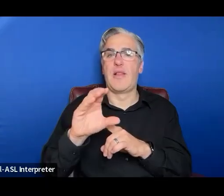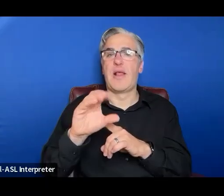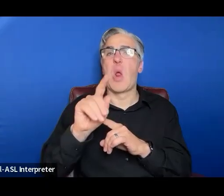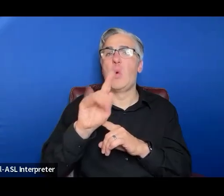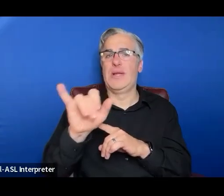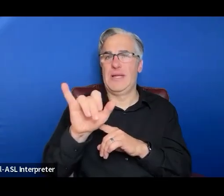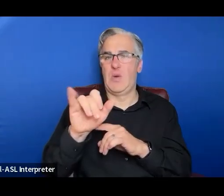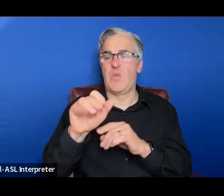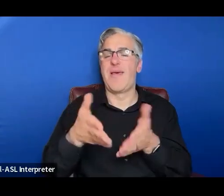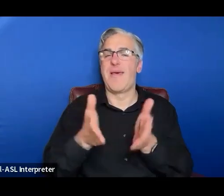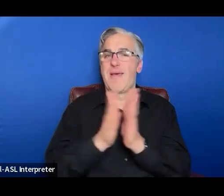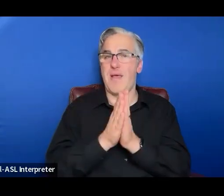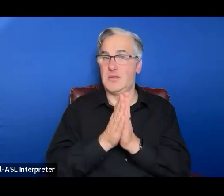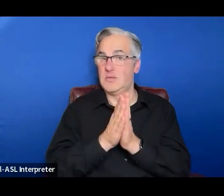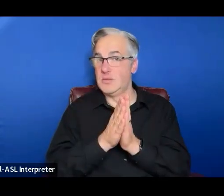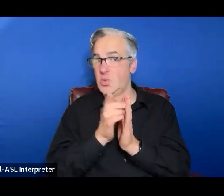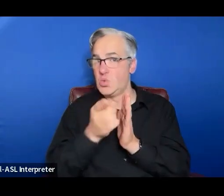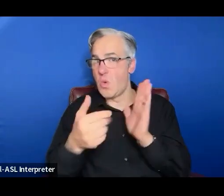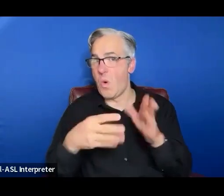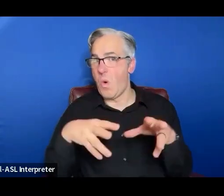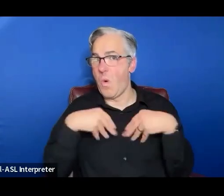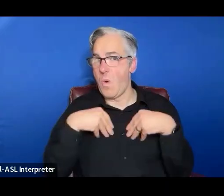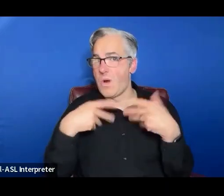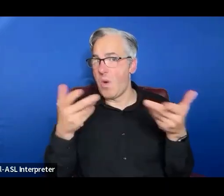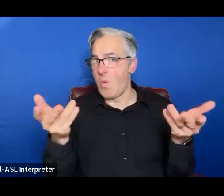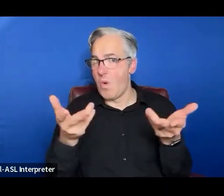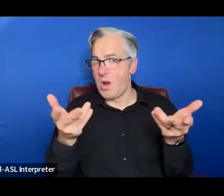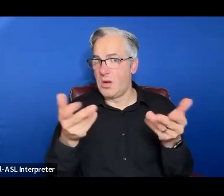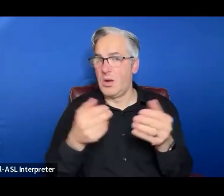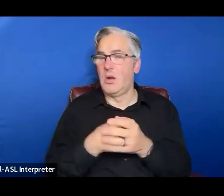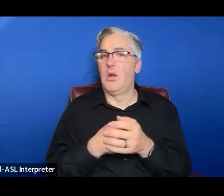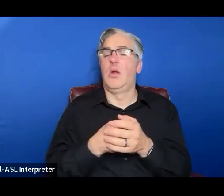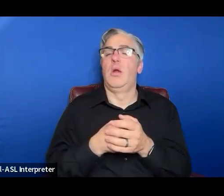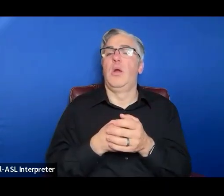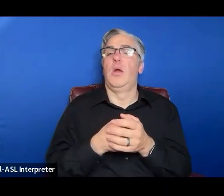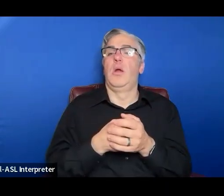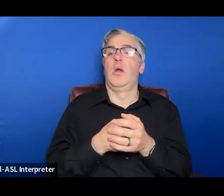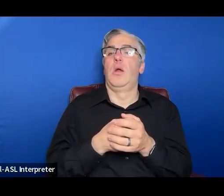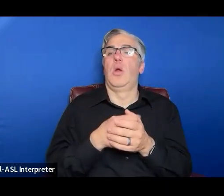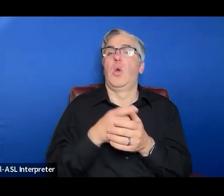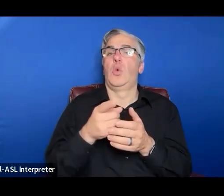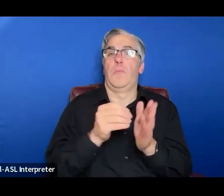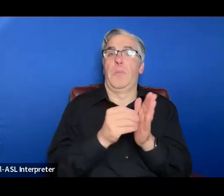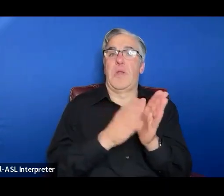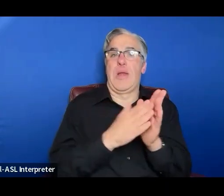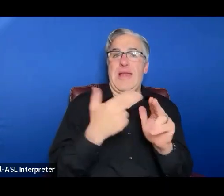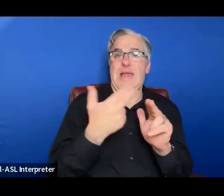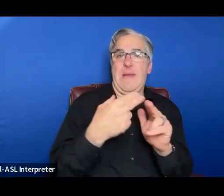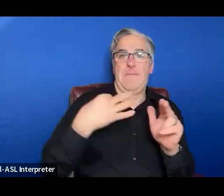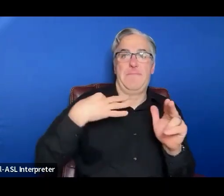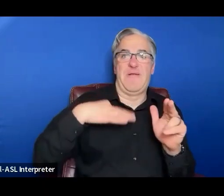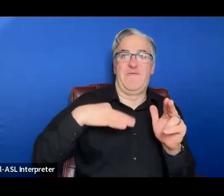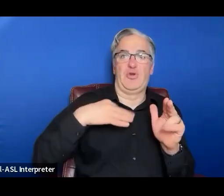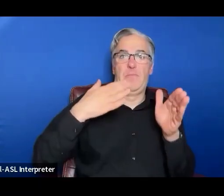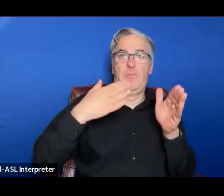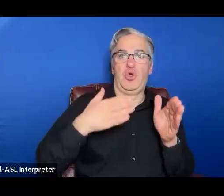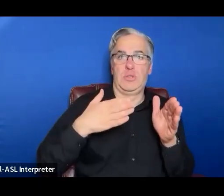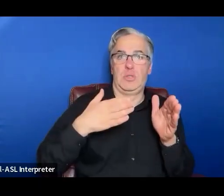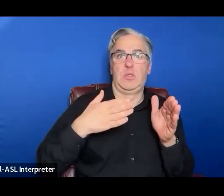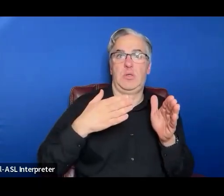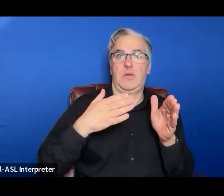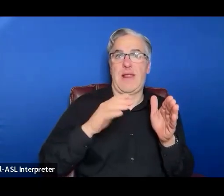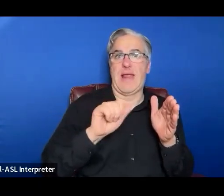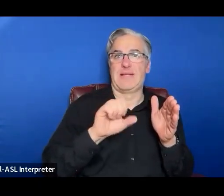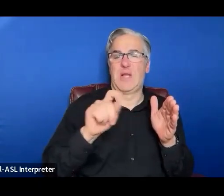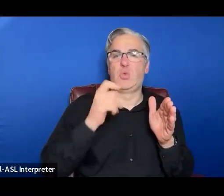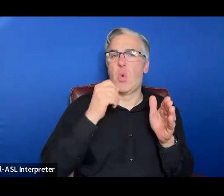asks what you own. And when you name a beneficiary on an asset, you don't give